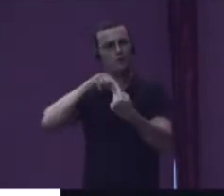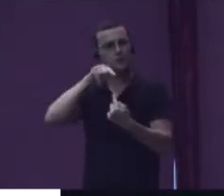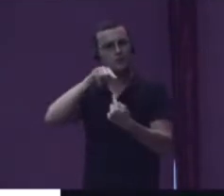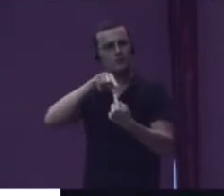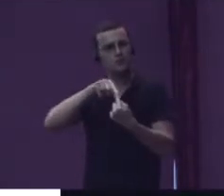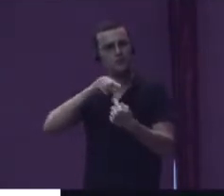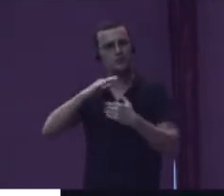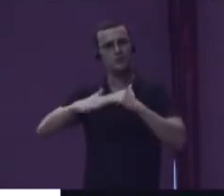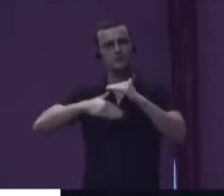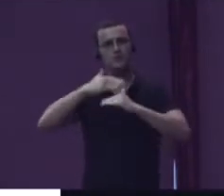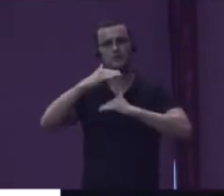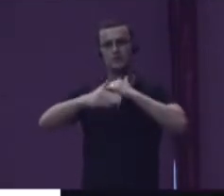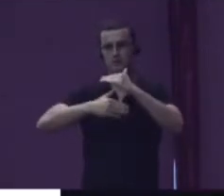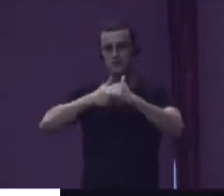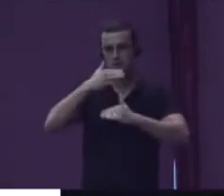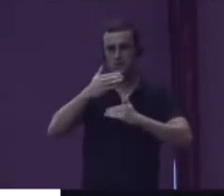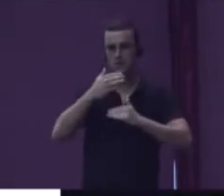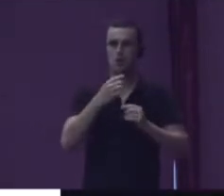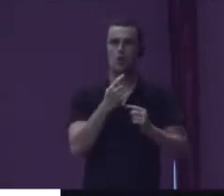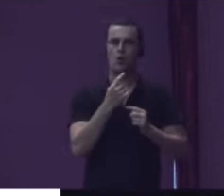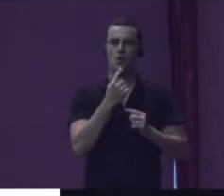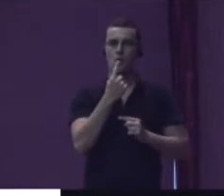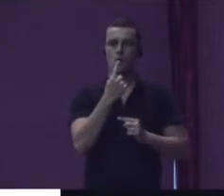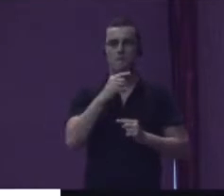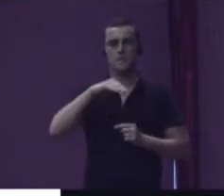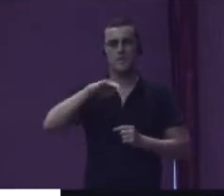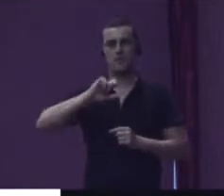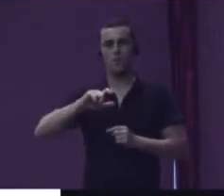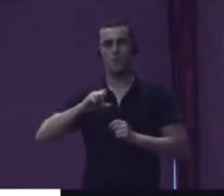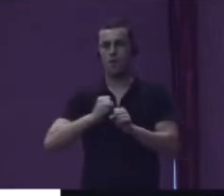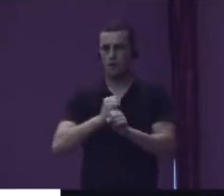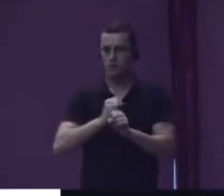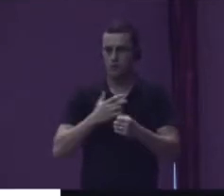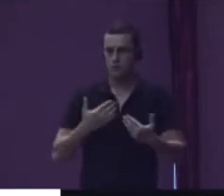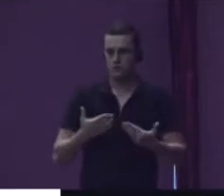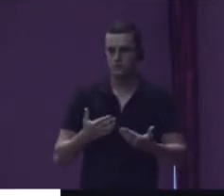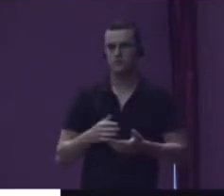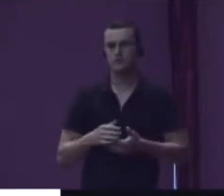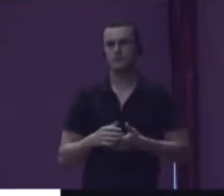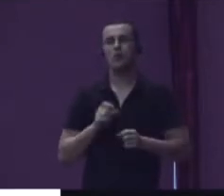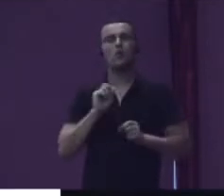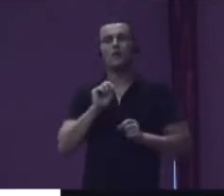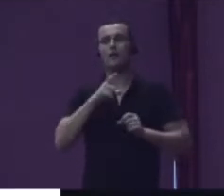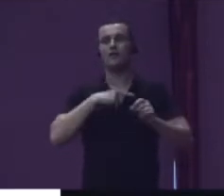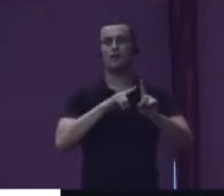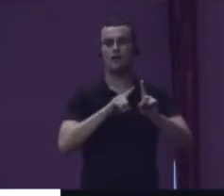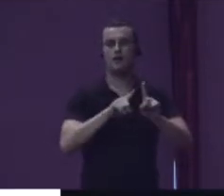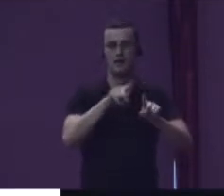goals for maternal mortality and infant mortality had not been met.